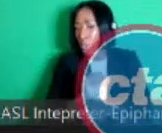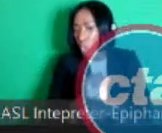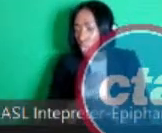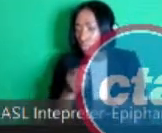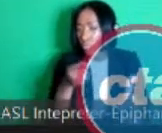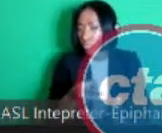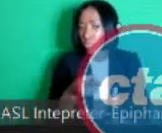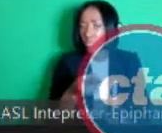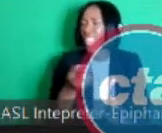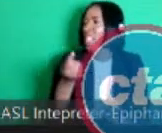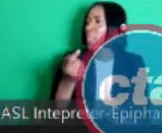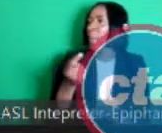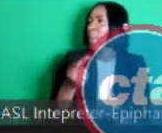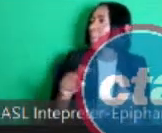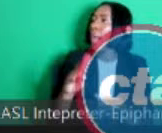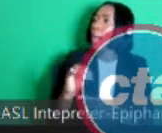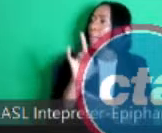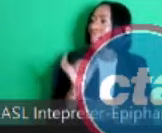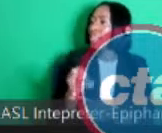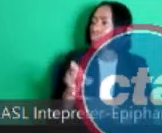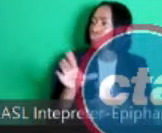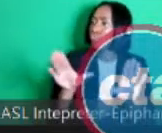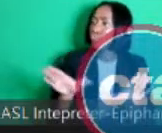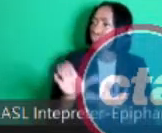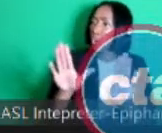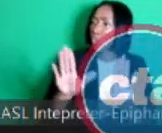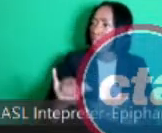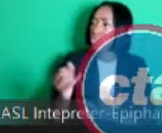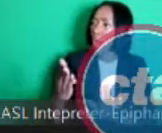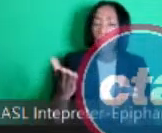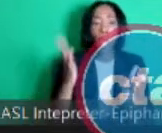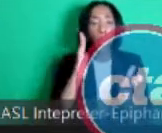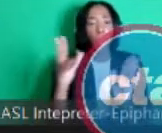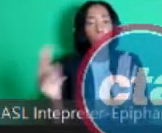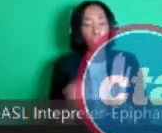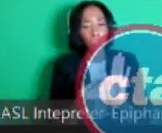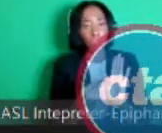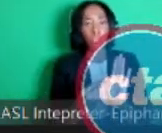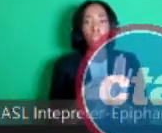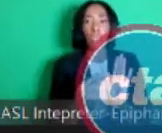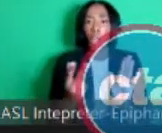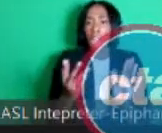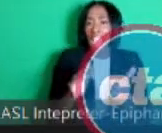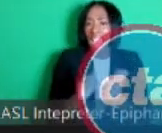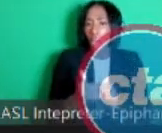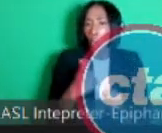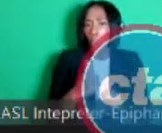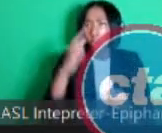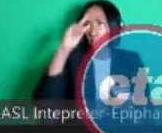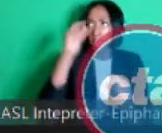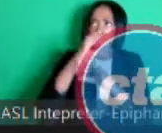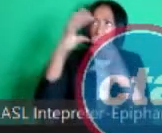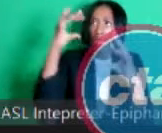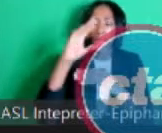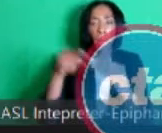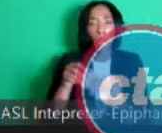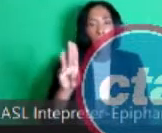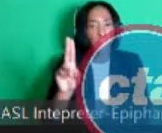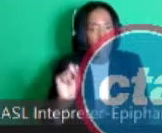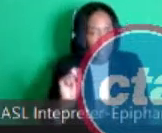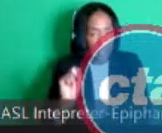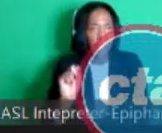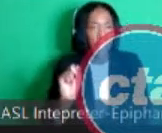Just a little bit, but Molly, you did a great job. I'll just kind of highlight the way we're thinking about buses. It's really